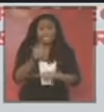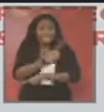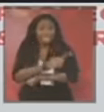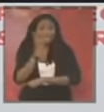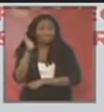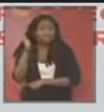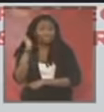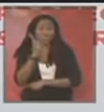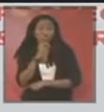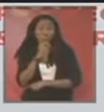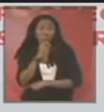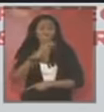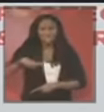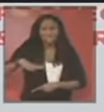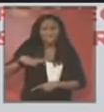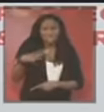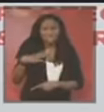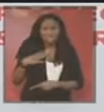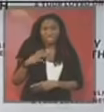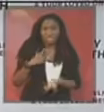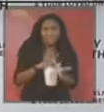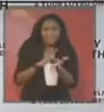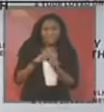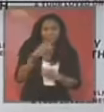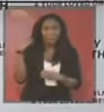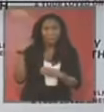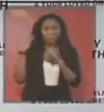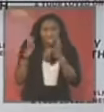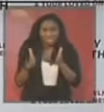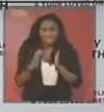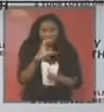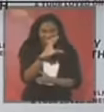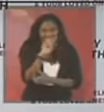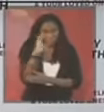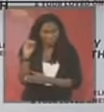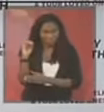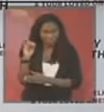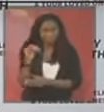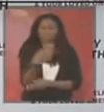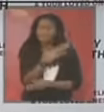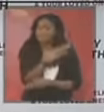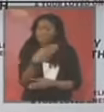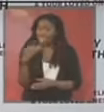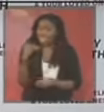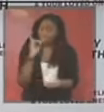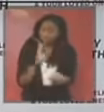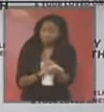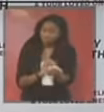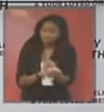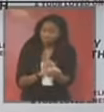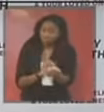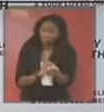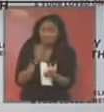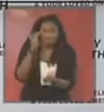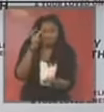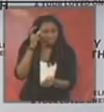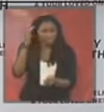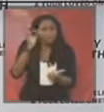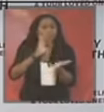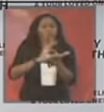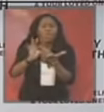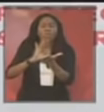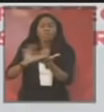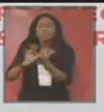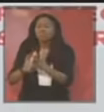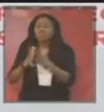Roshan Parasram, Chief Medical Officer, Dr. Avery Heinz, Director of the Epidemiology Division at the Ministry of